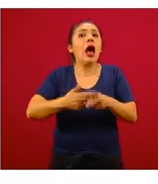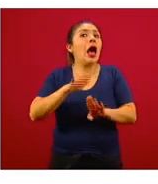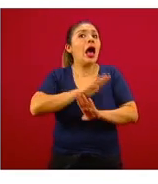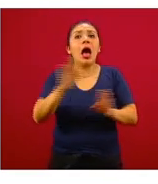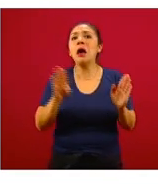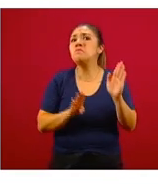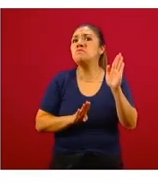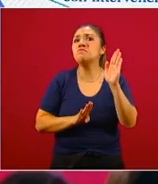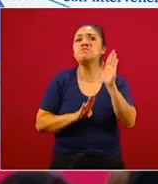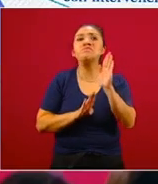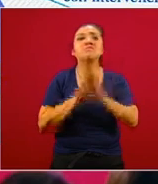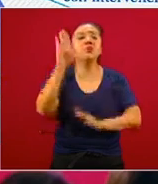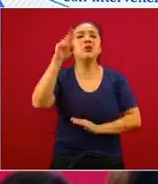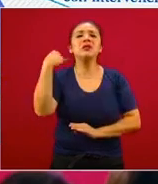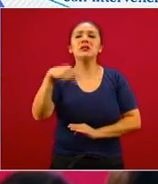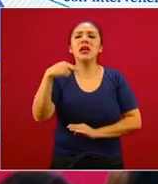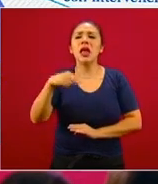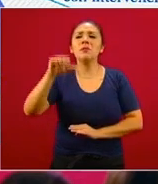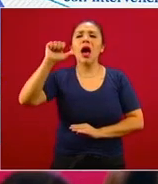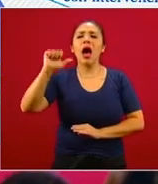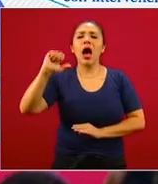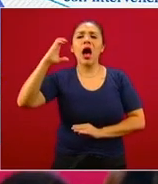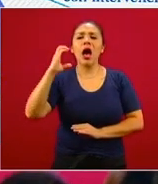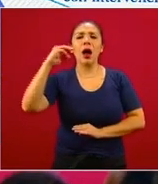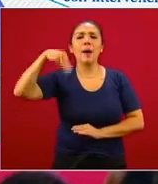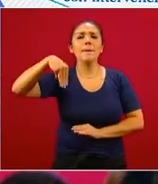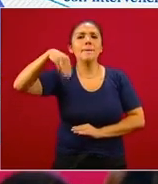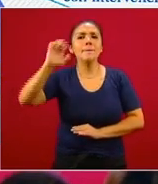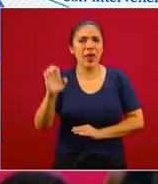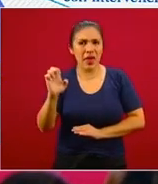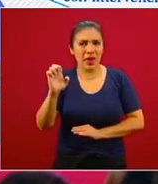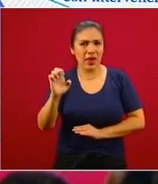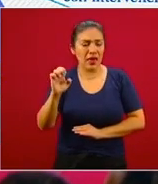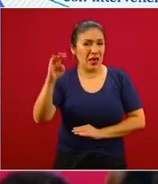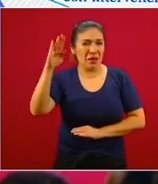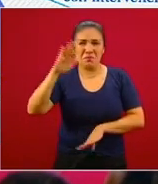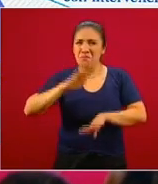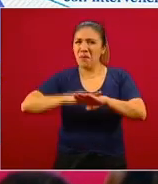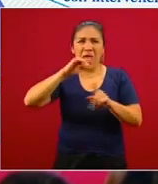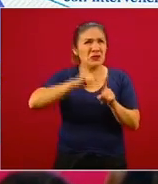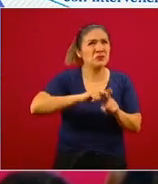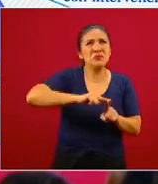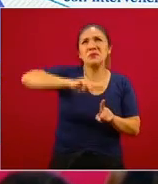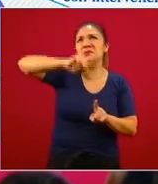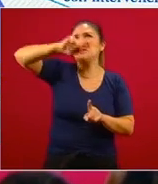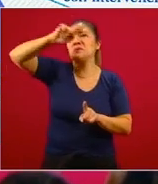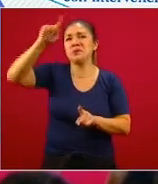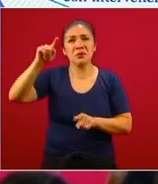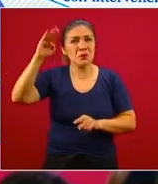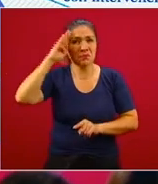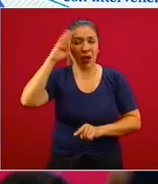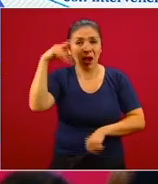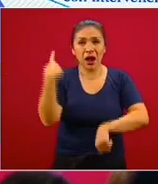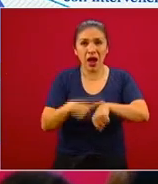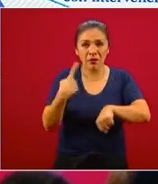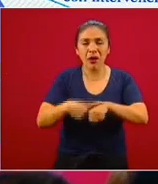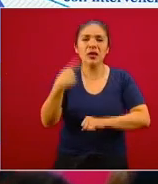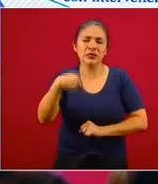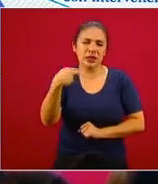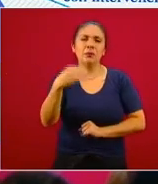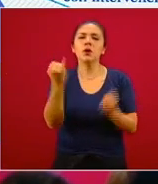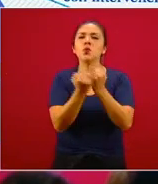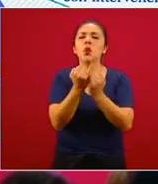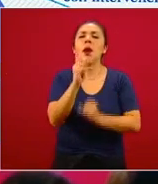Yes. So basically, what happens is the amount of newly confirmed of new cases of new contagions every